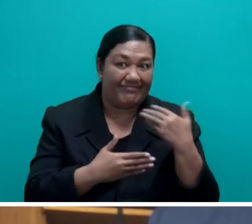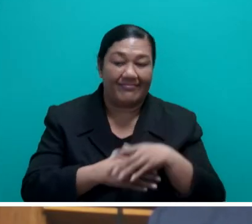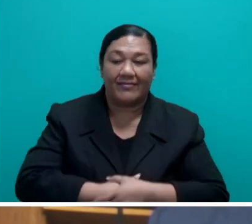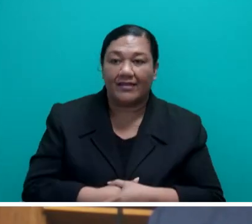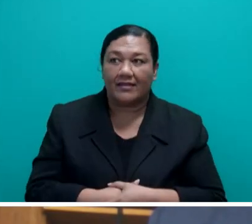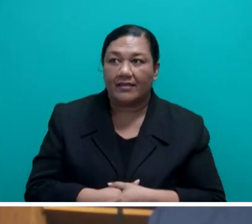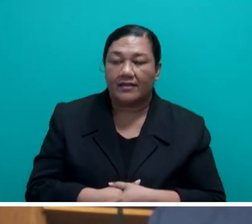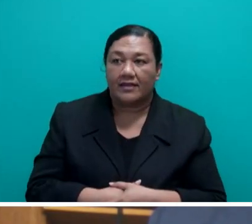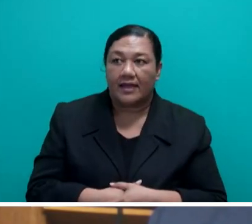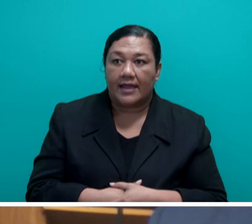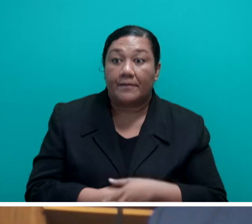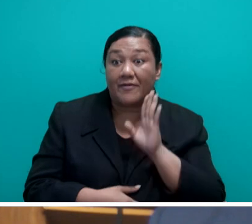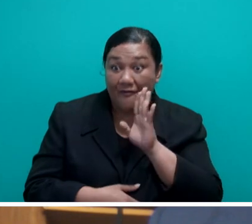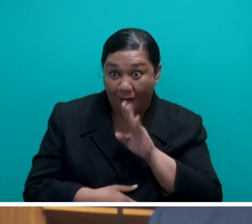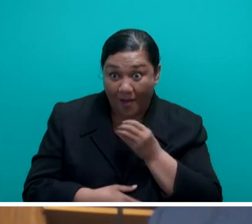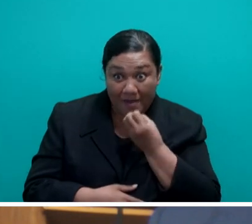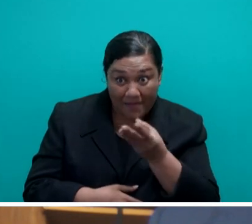go through some background.